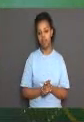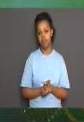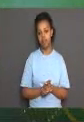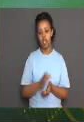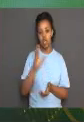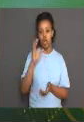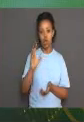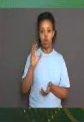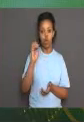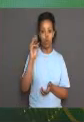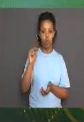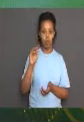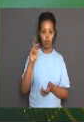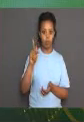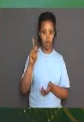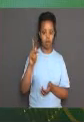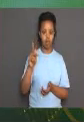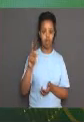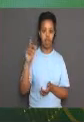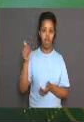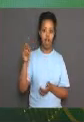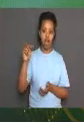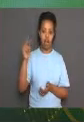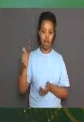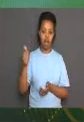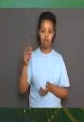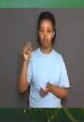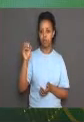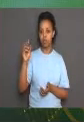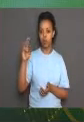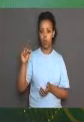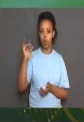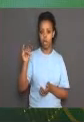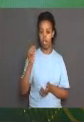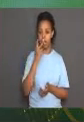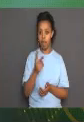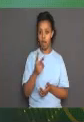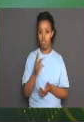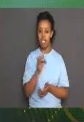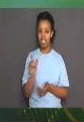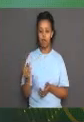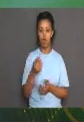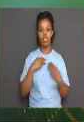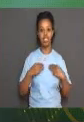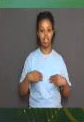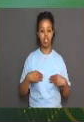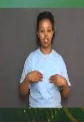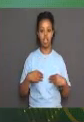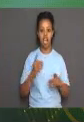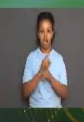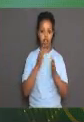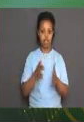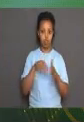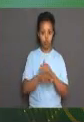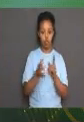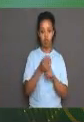Comparative anatomy looks at the structural similarities of organisms and uses those